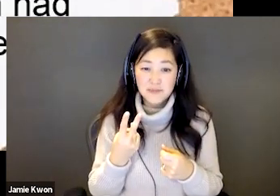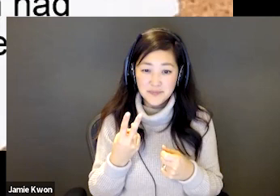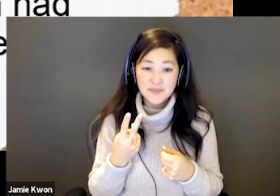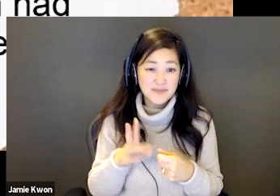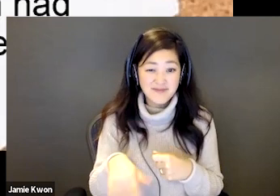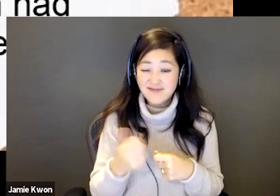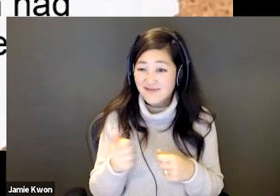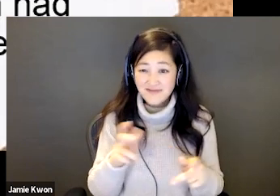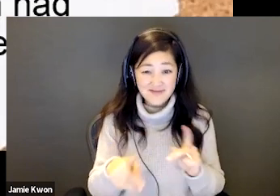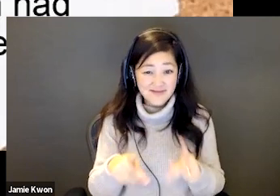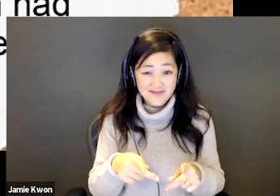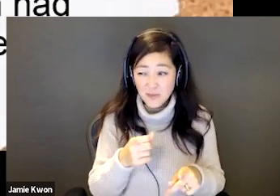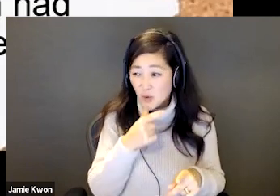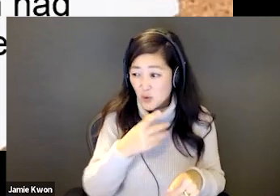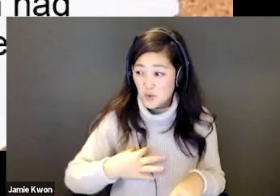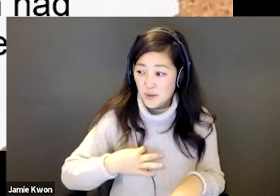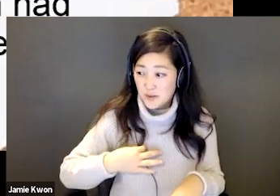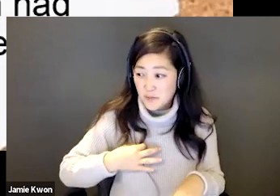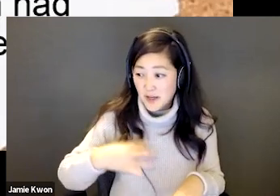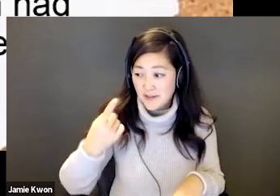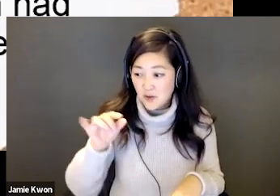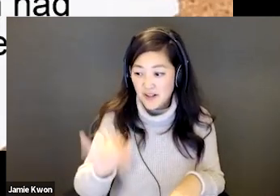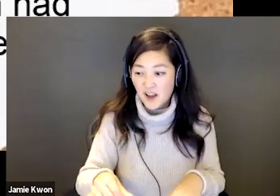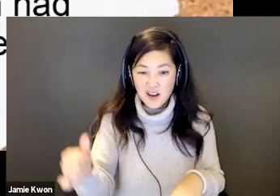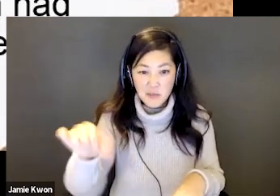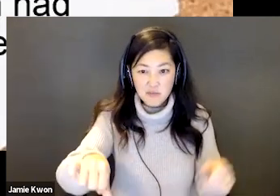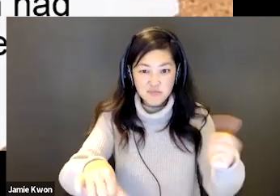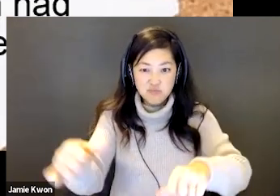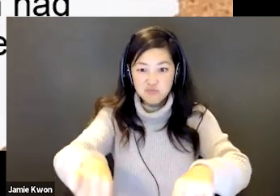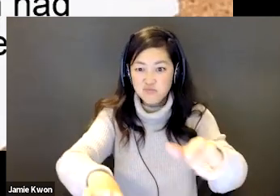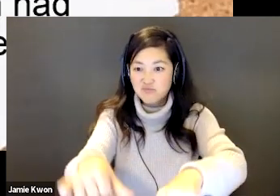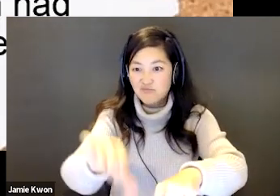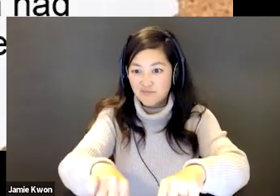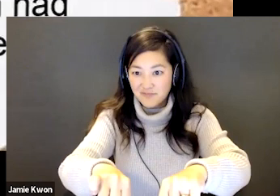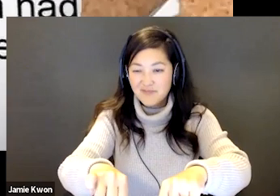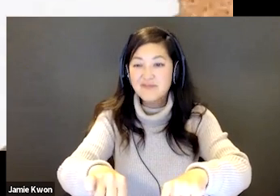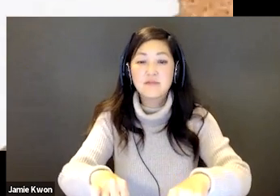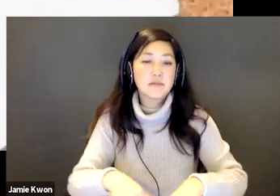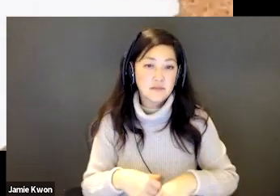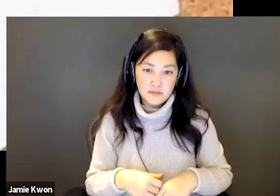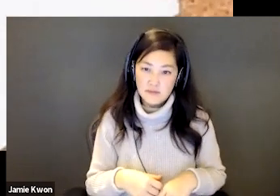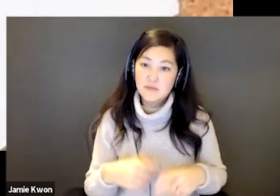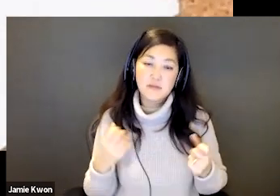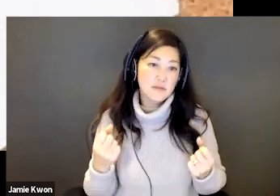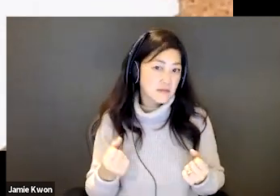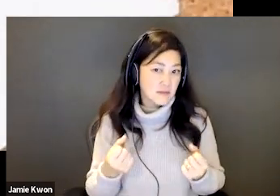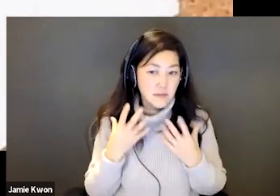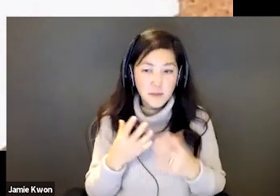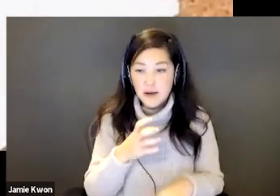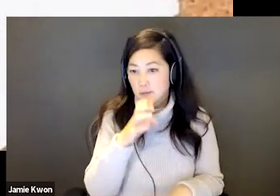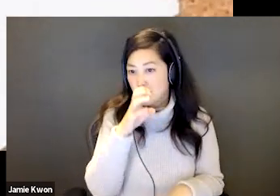the organization had applied for it and been rejected. And there were many strict